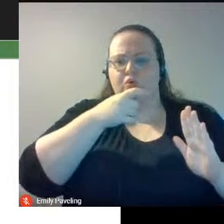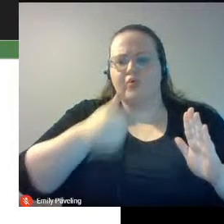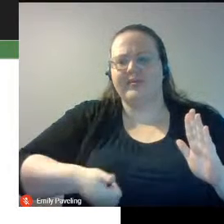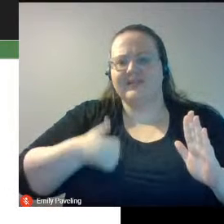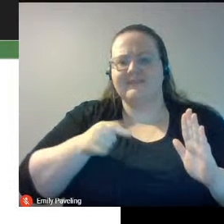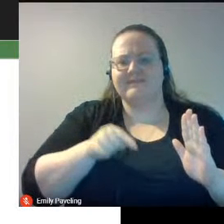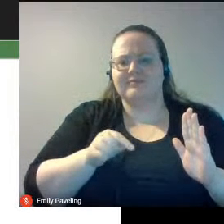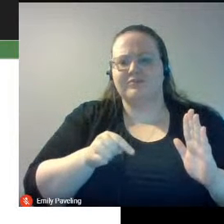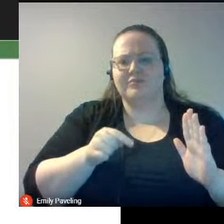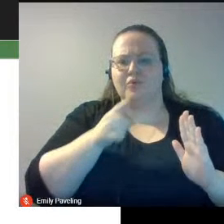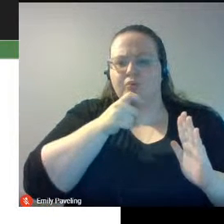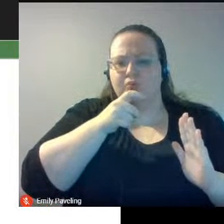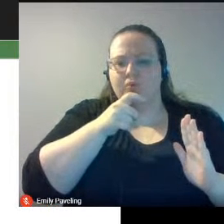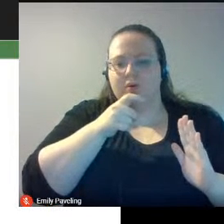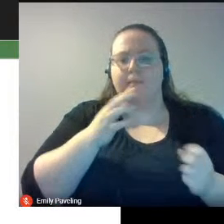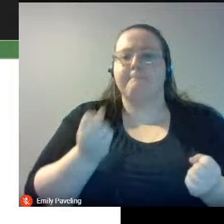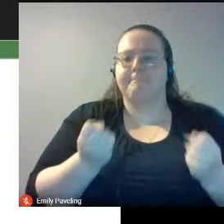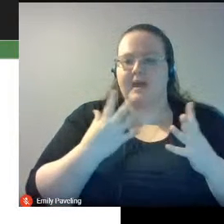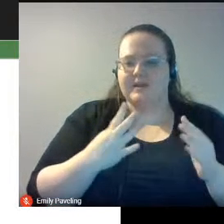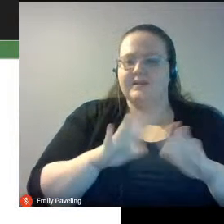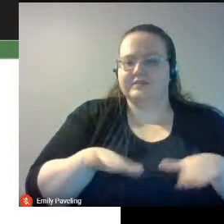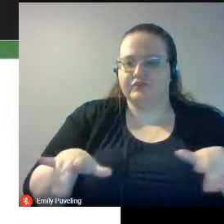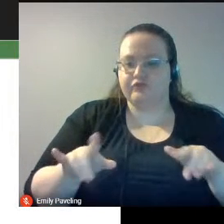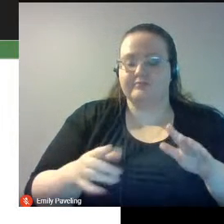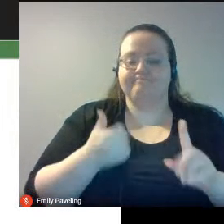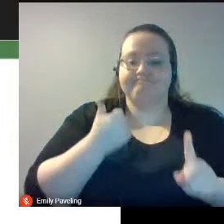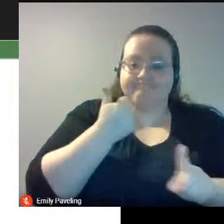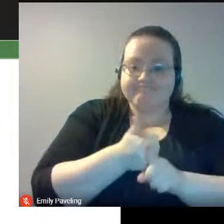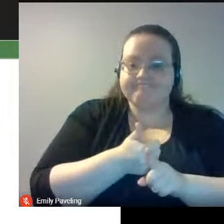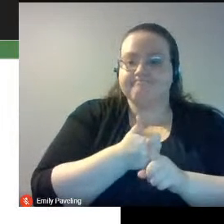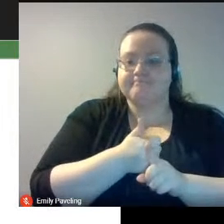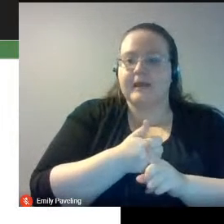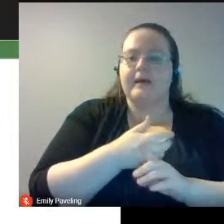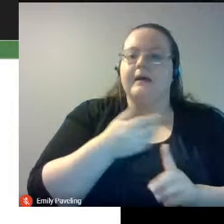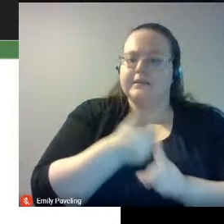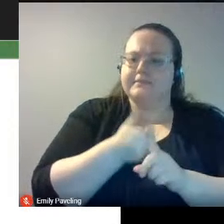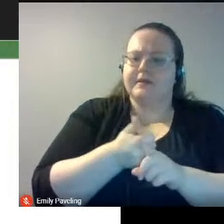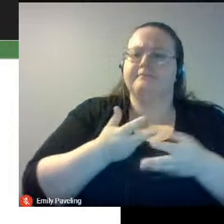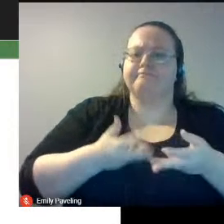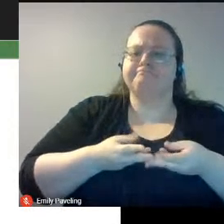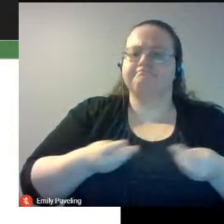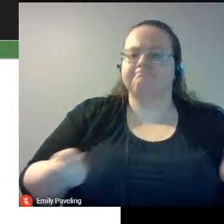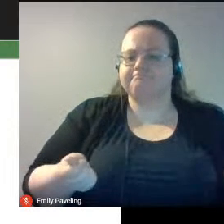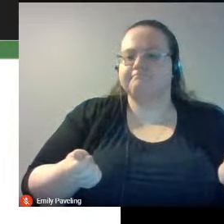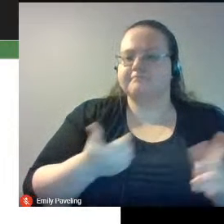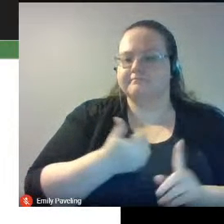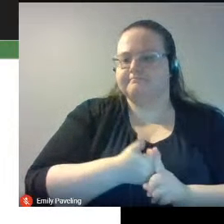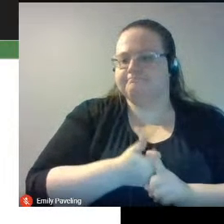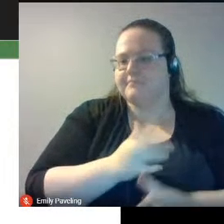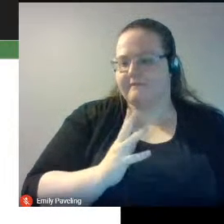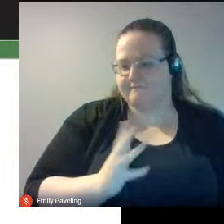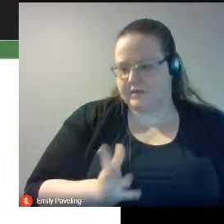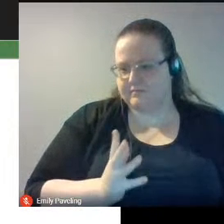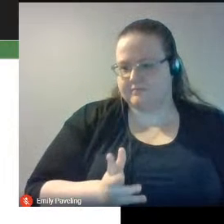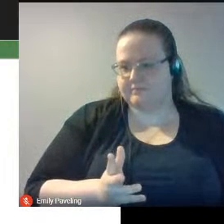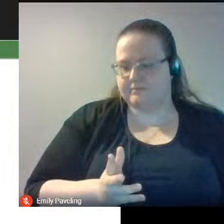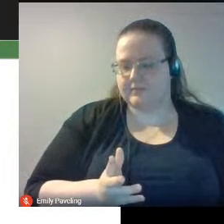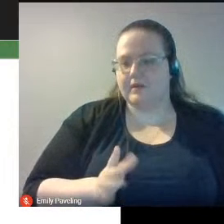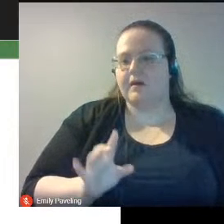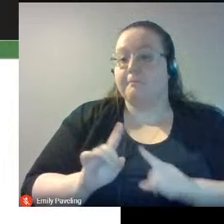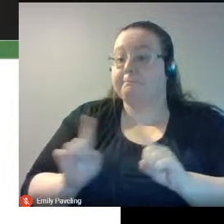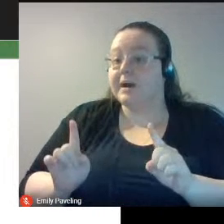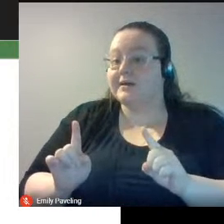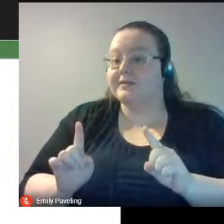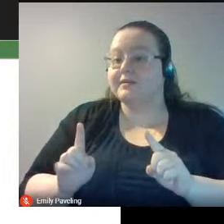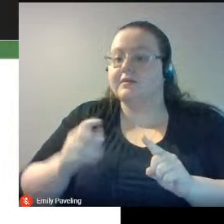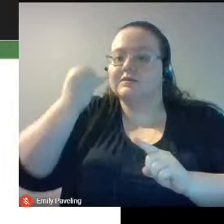recover on their own at home. However, the risk of severe illness and outcomes is higher for those who are above the